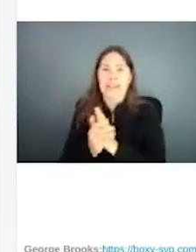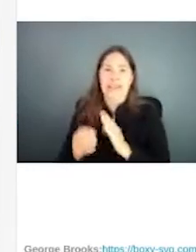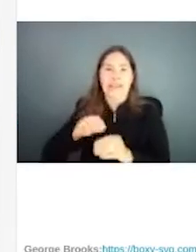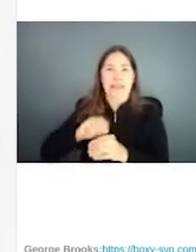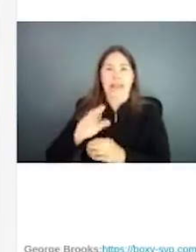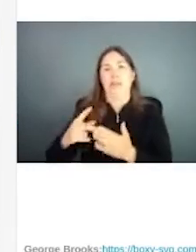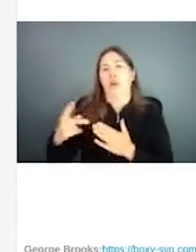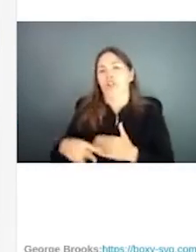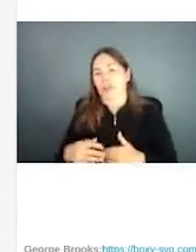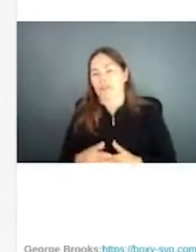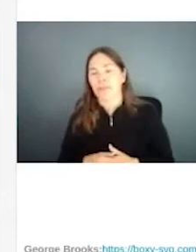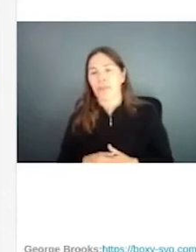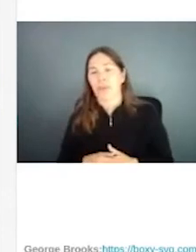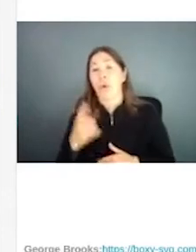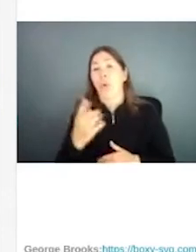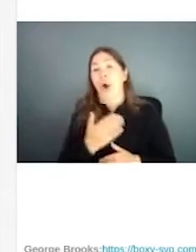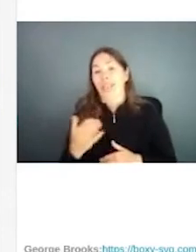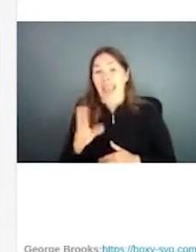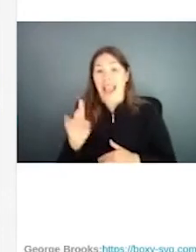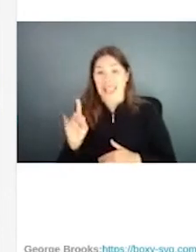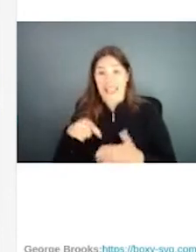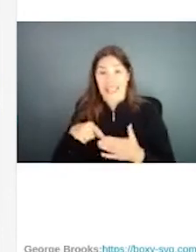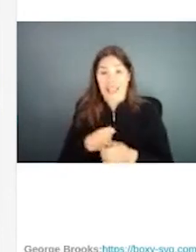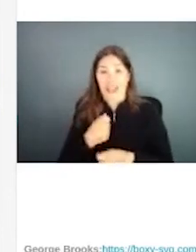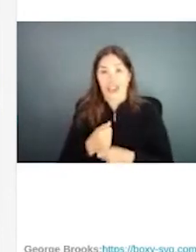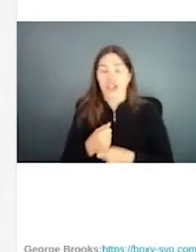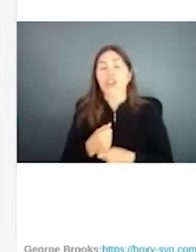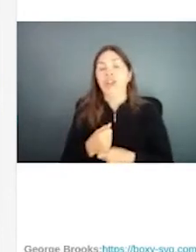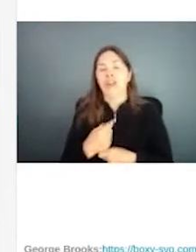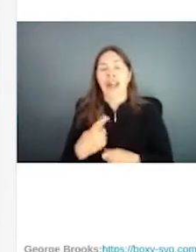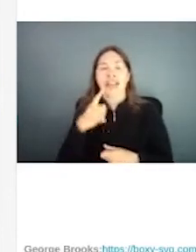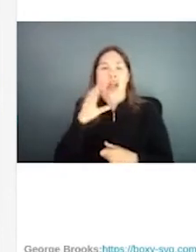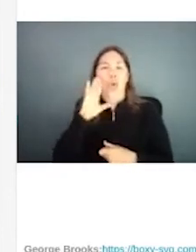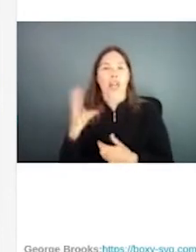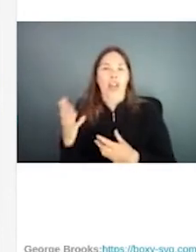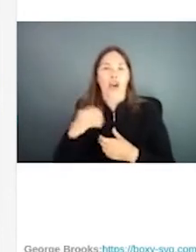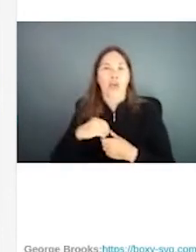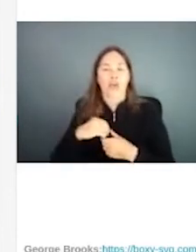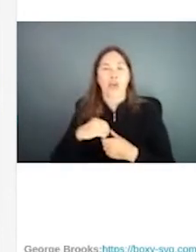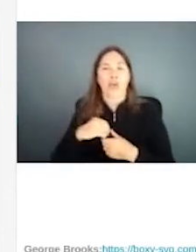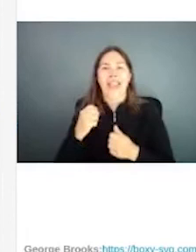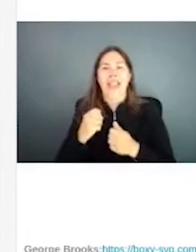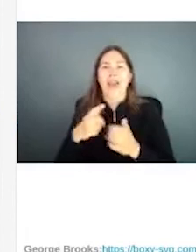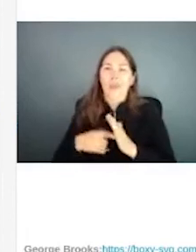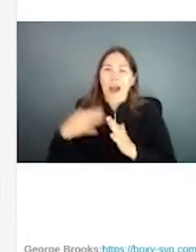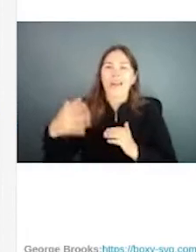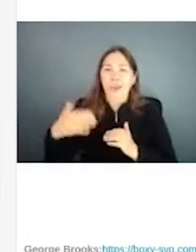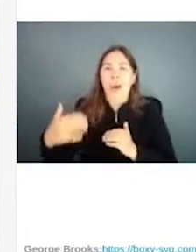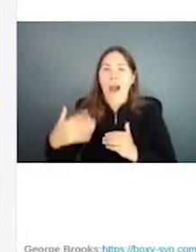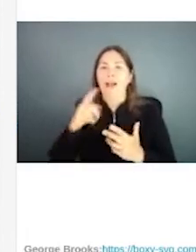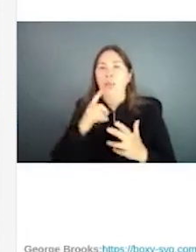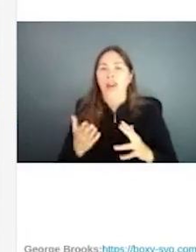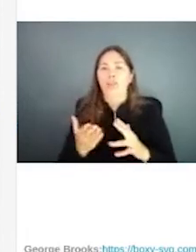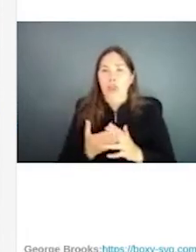project. One thing that I did this year, and I think I'm going to include, is every once in a while they want a little break of